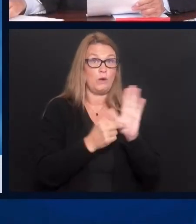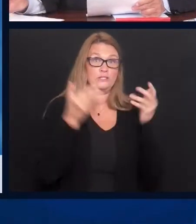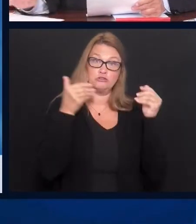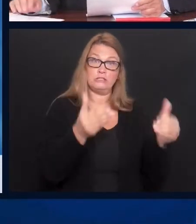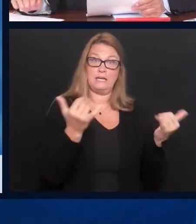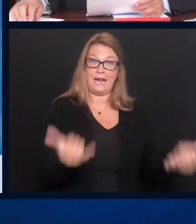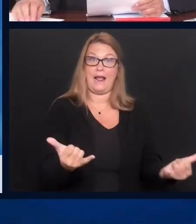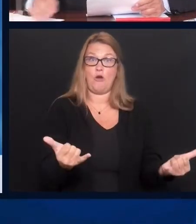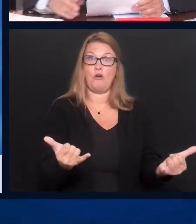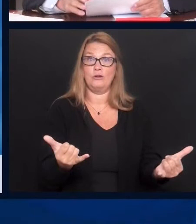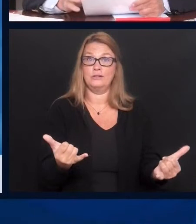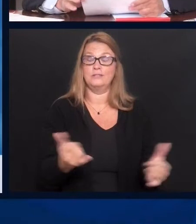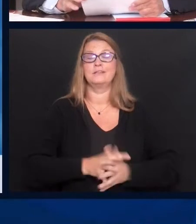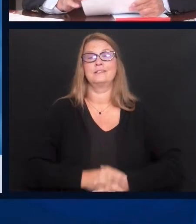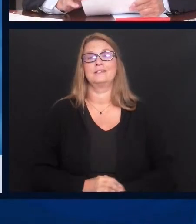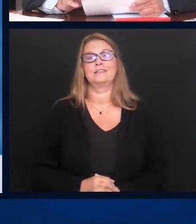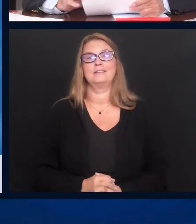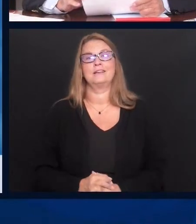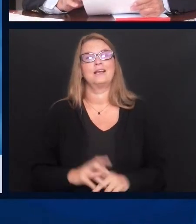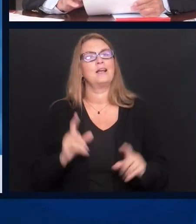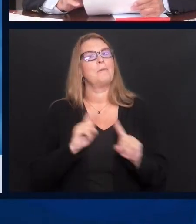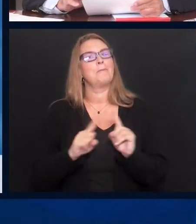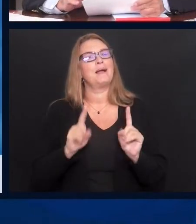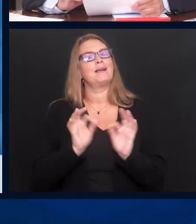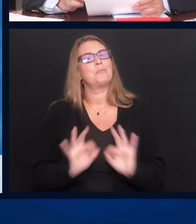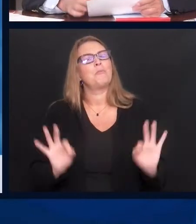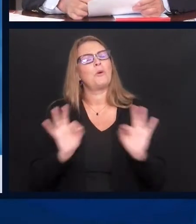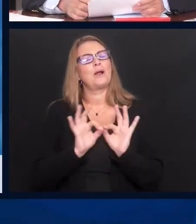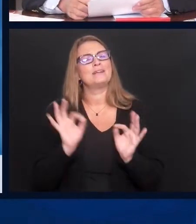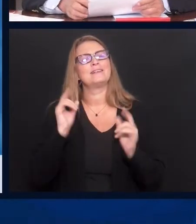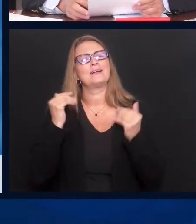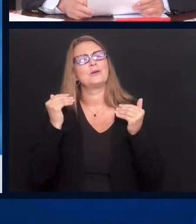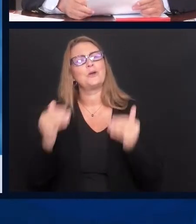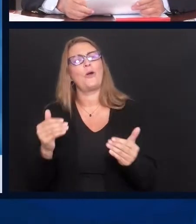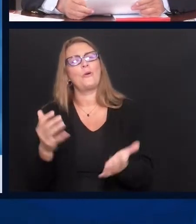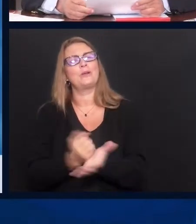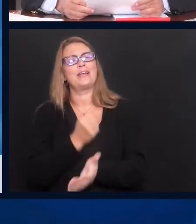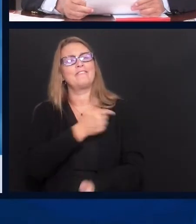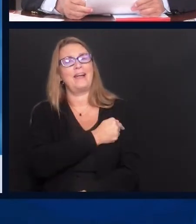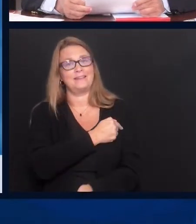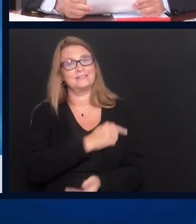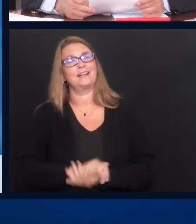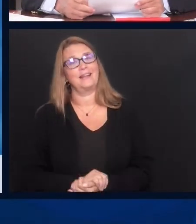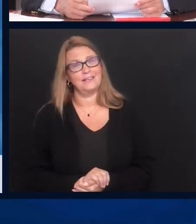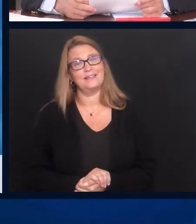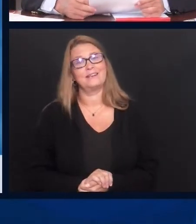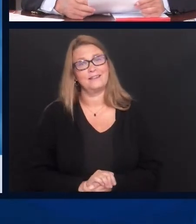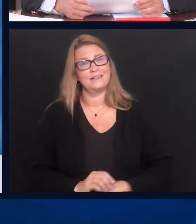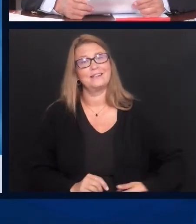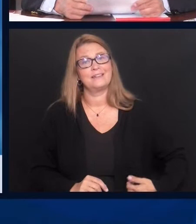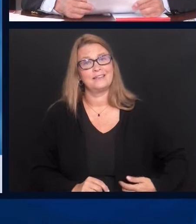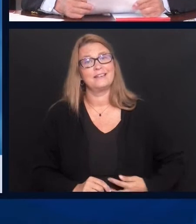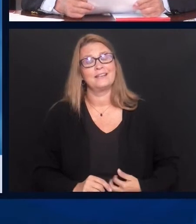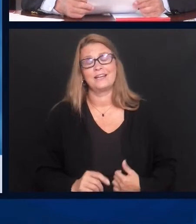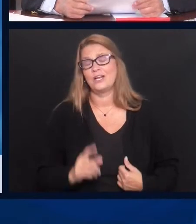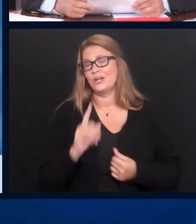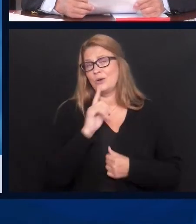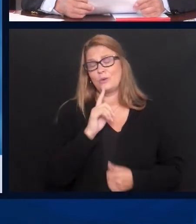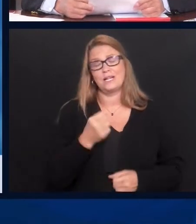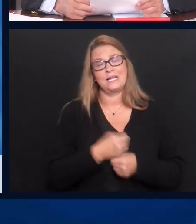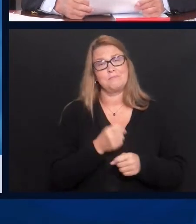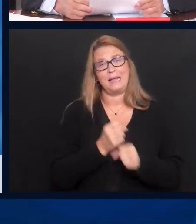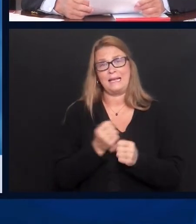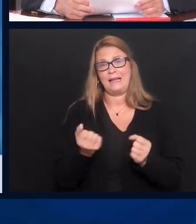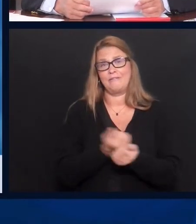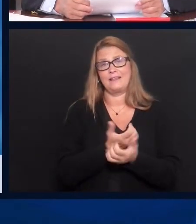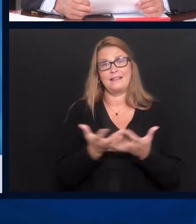crying out loud, and more importantly, go get vaccinated. Go get vaccinated, and that, that will it'll just make it better and